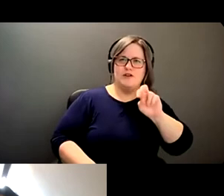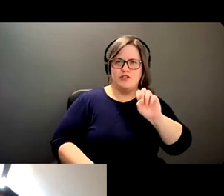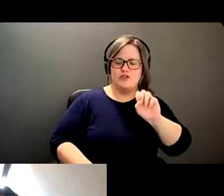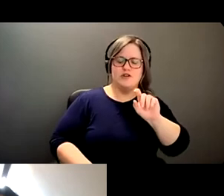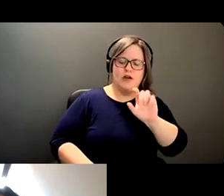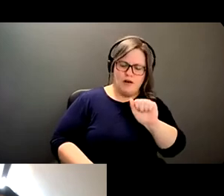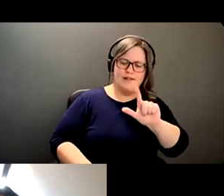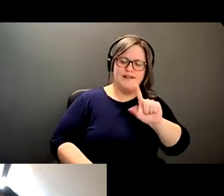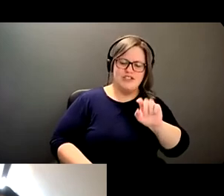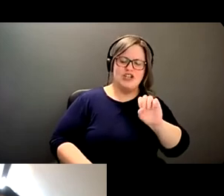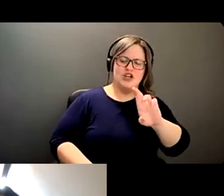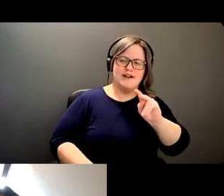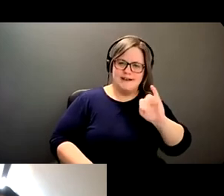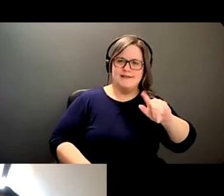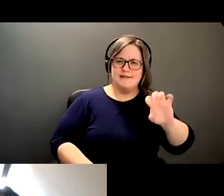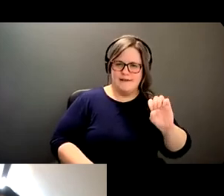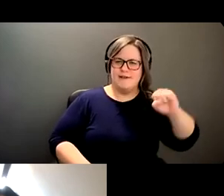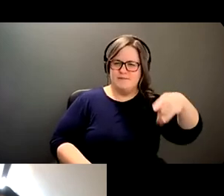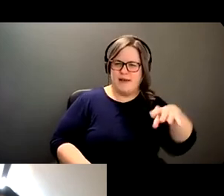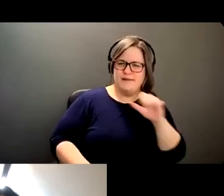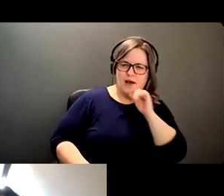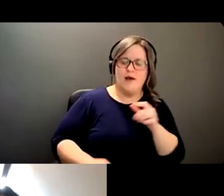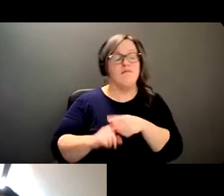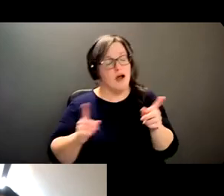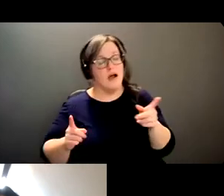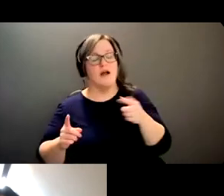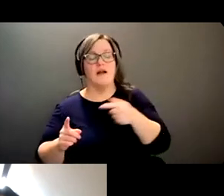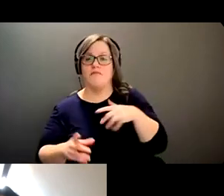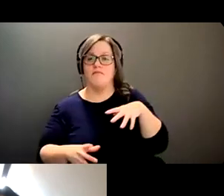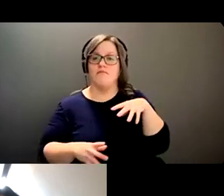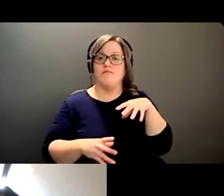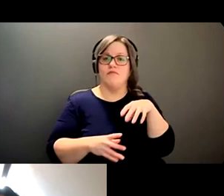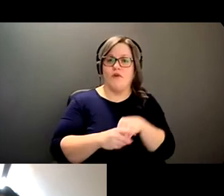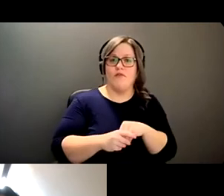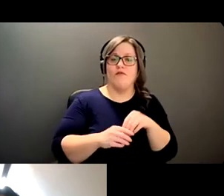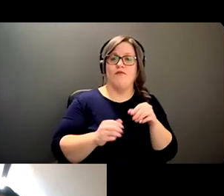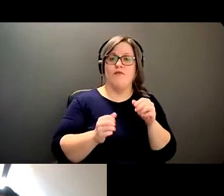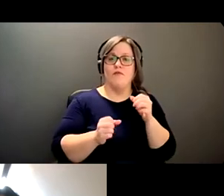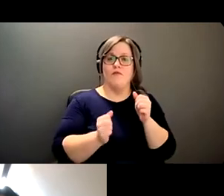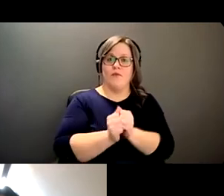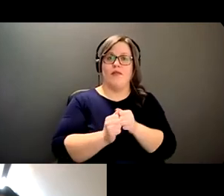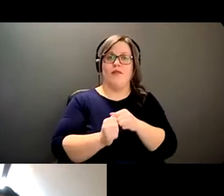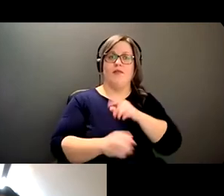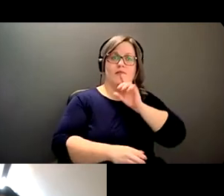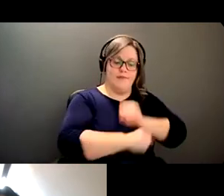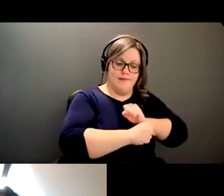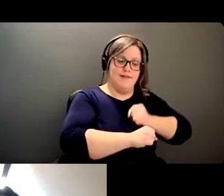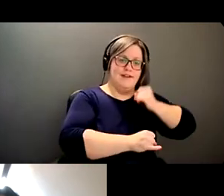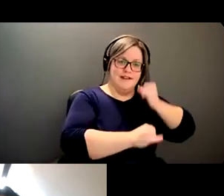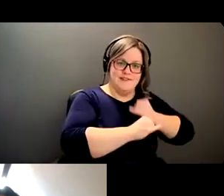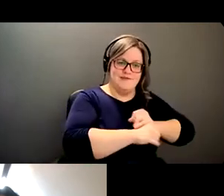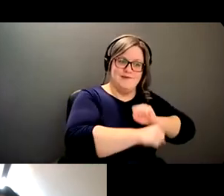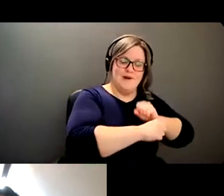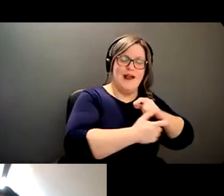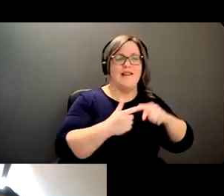know, a space, an institution, and then working basically every other waking hour of mine at this space that